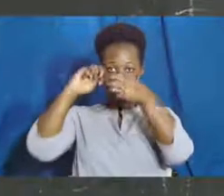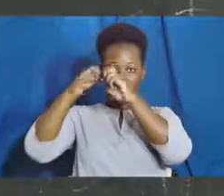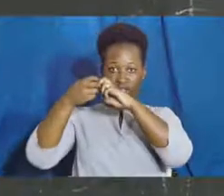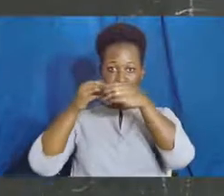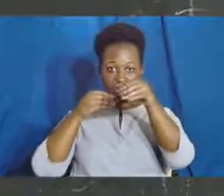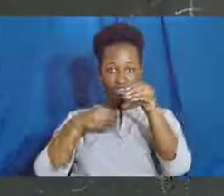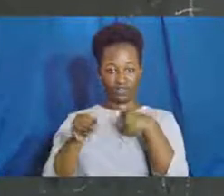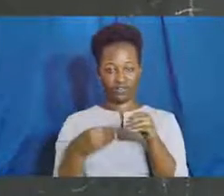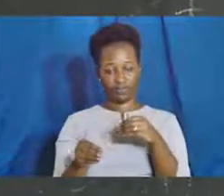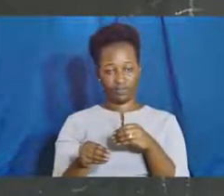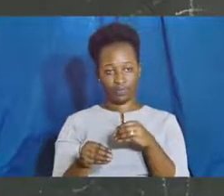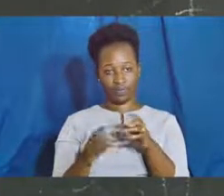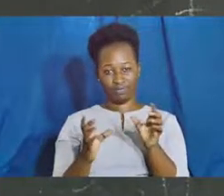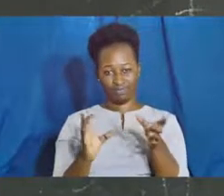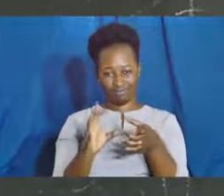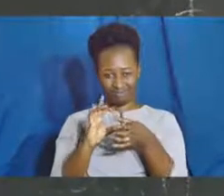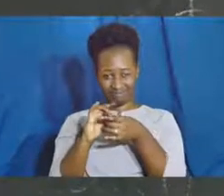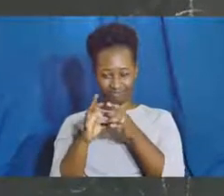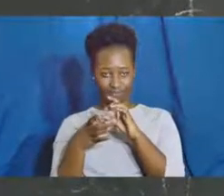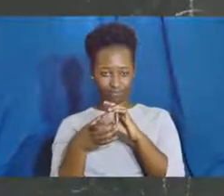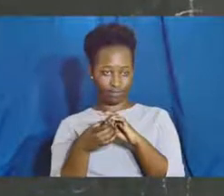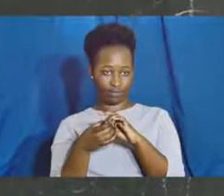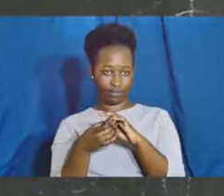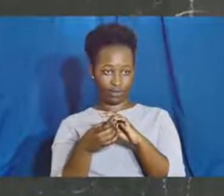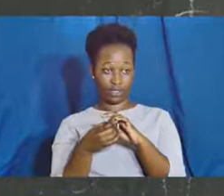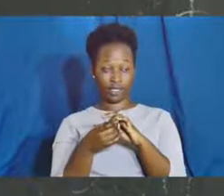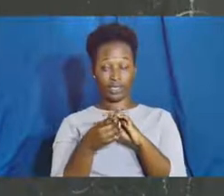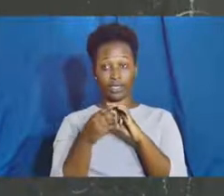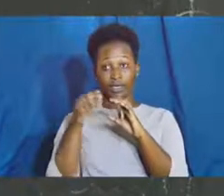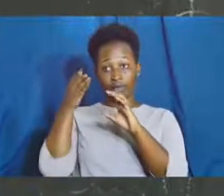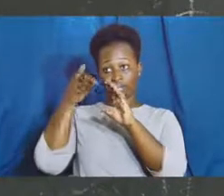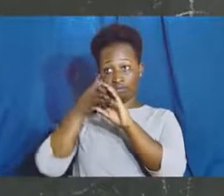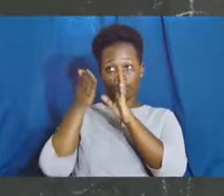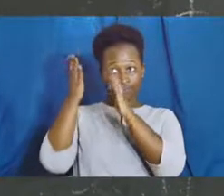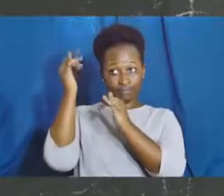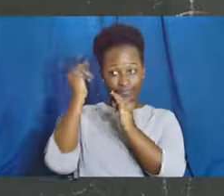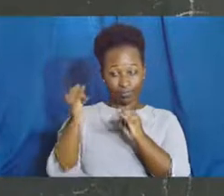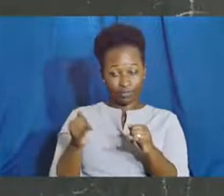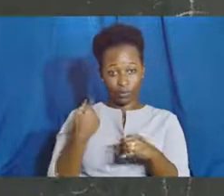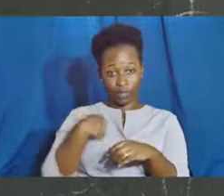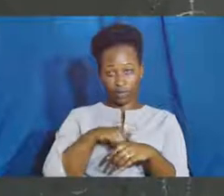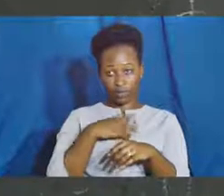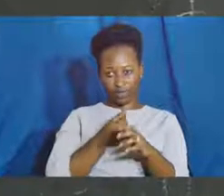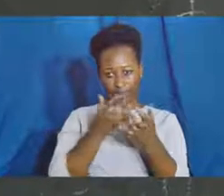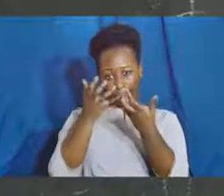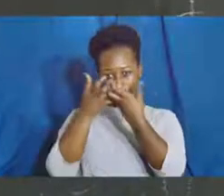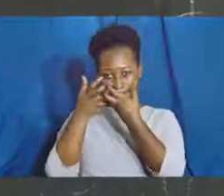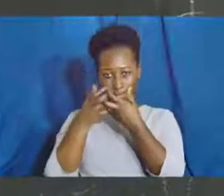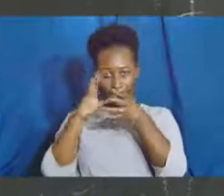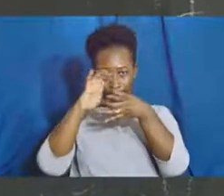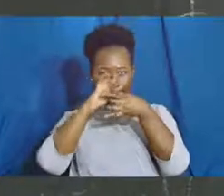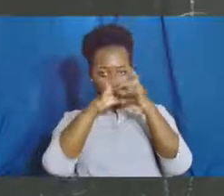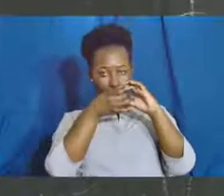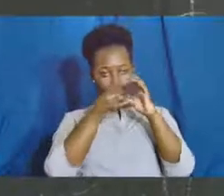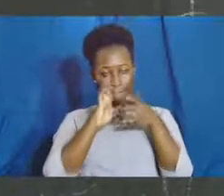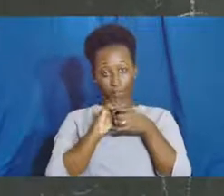a configuration. It is a diagram, but into which you have a combination of these electrical devices that